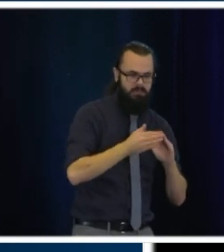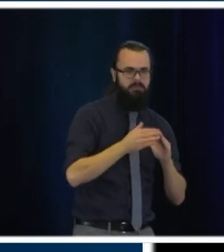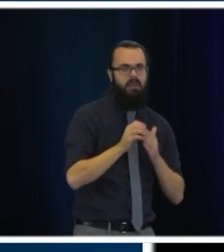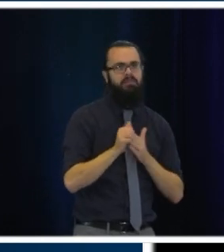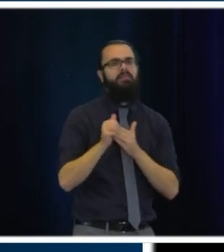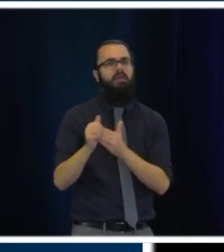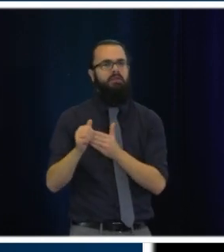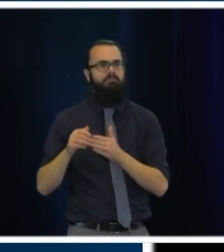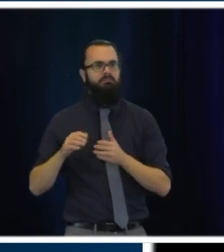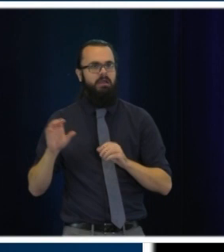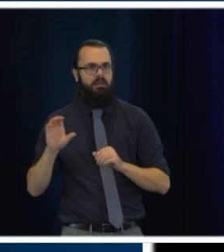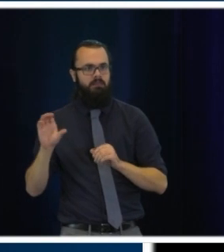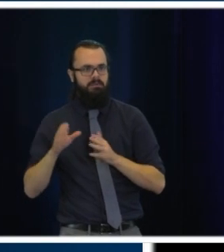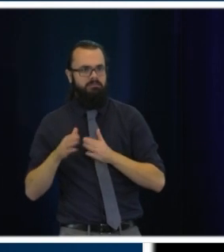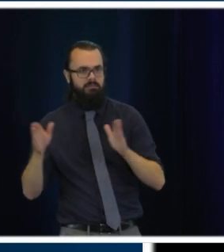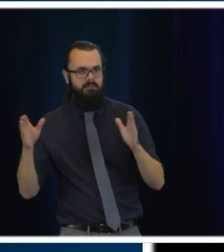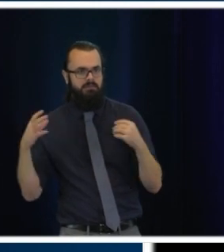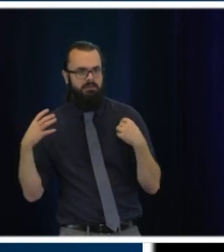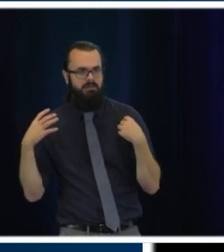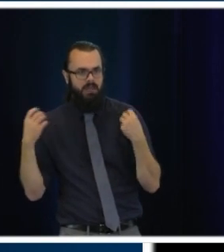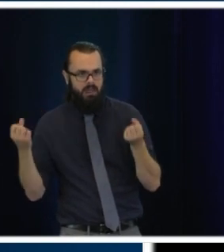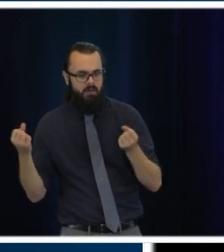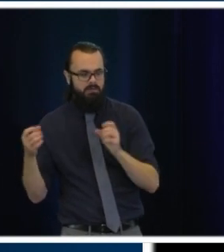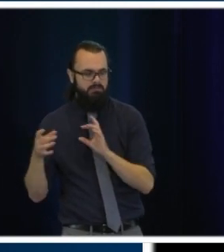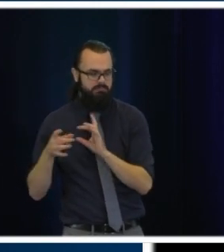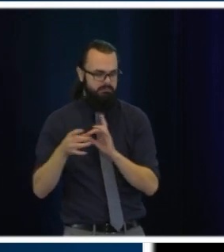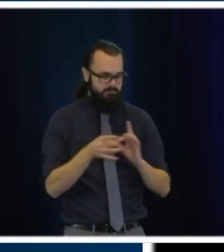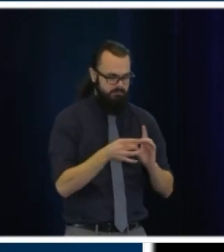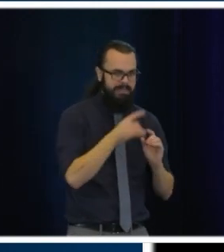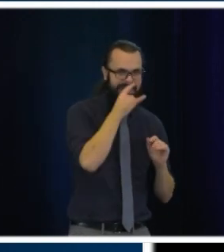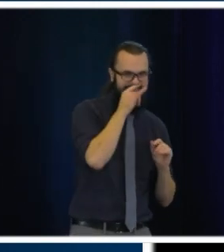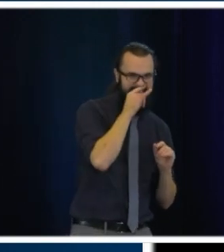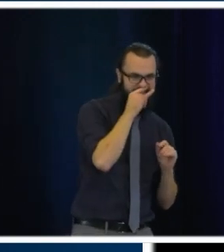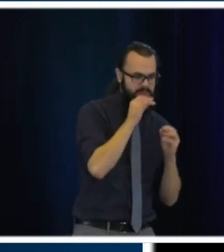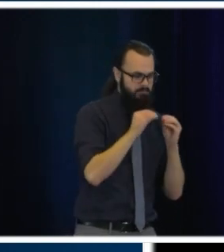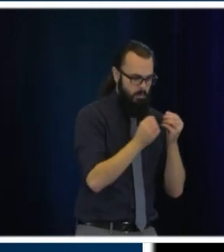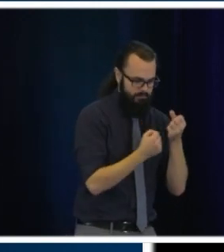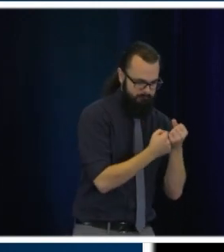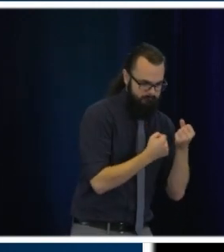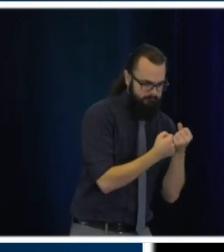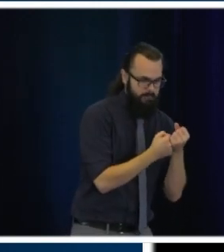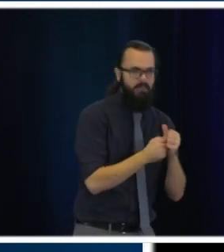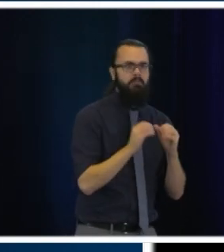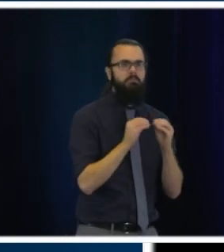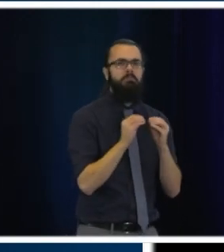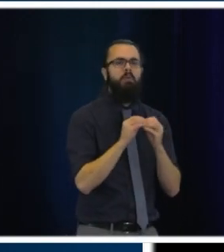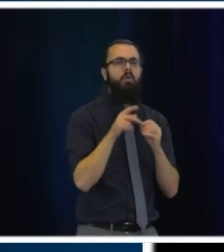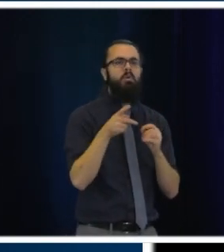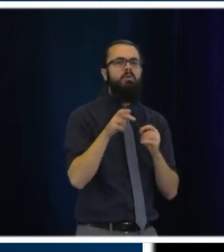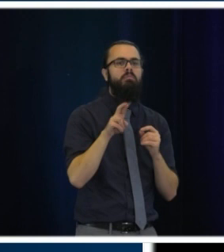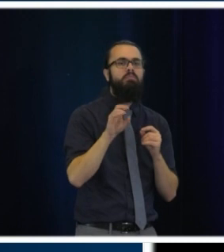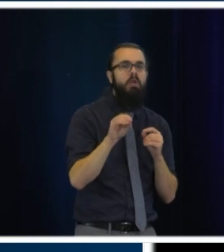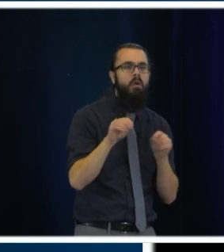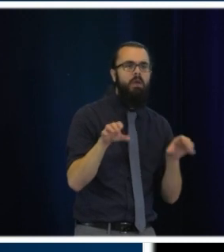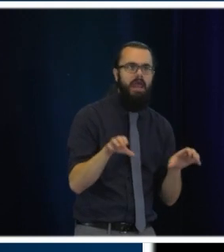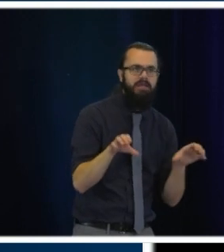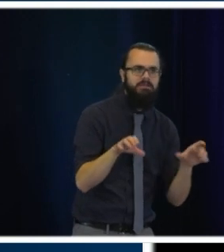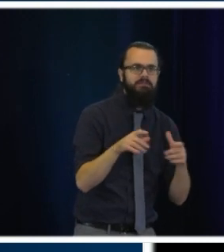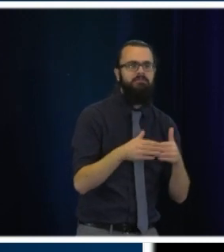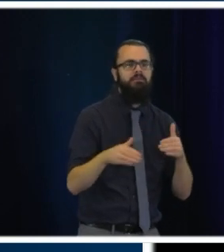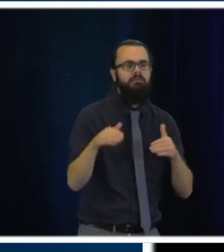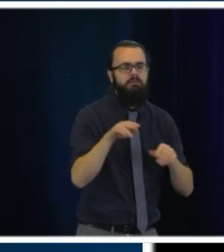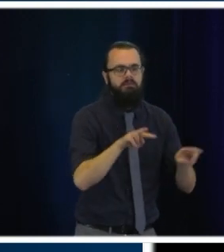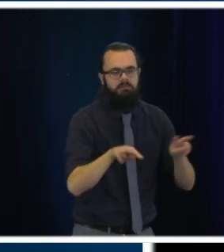by our kids and to be more proactive and identify more cases of lead, but most importantly, remediate that. So